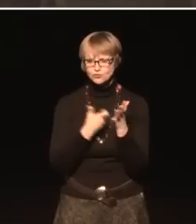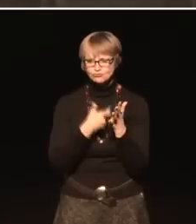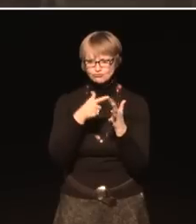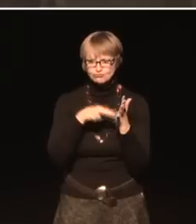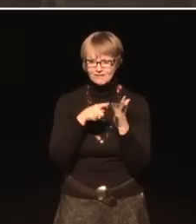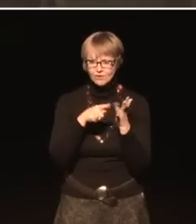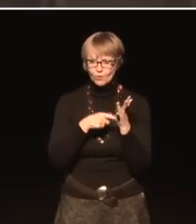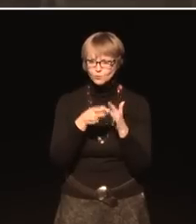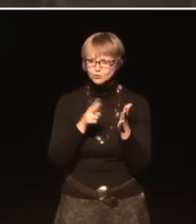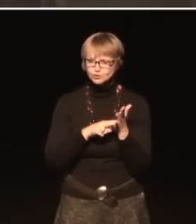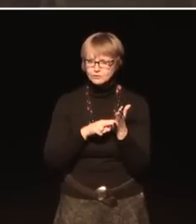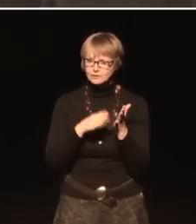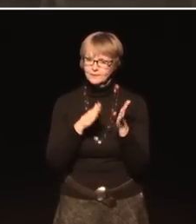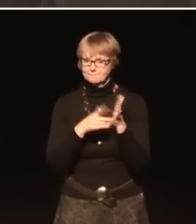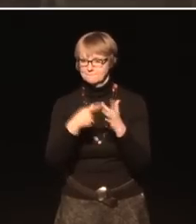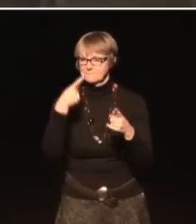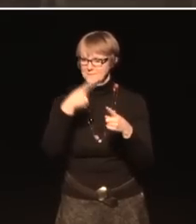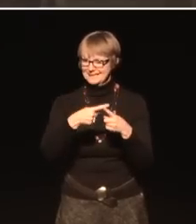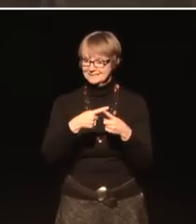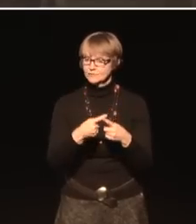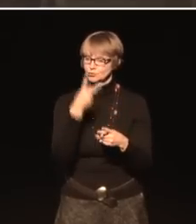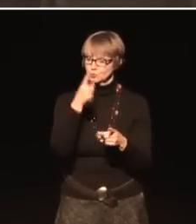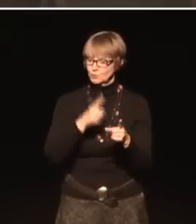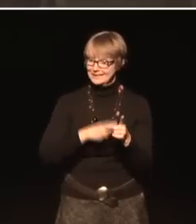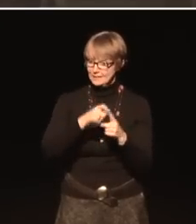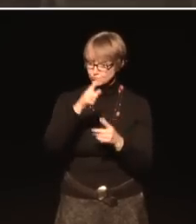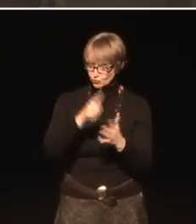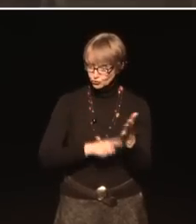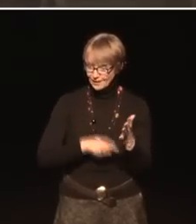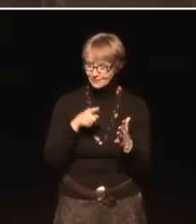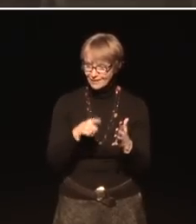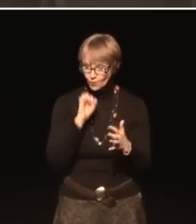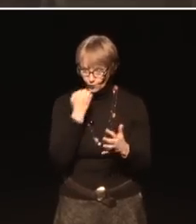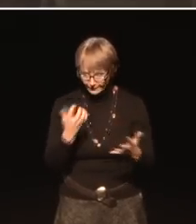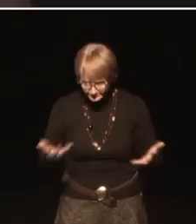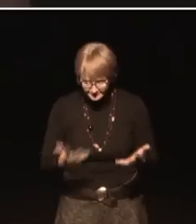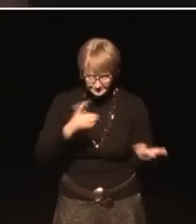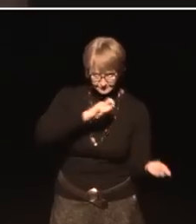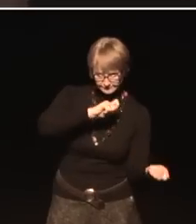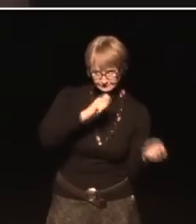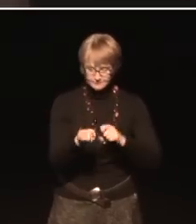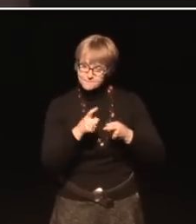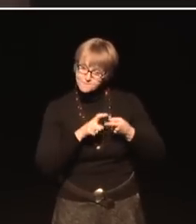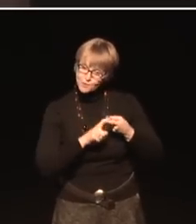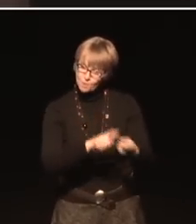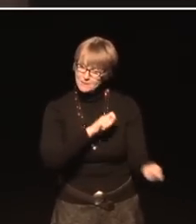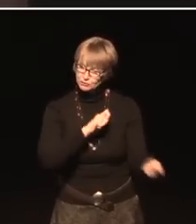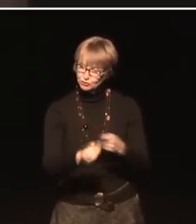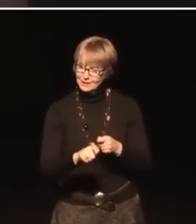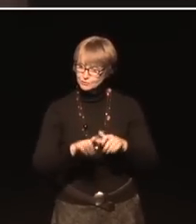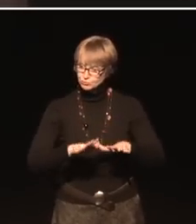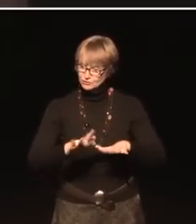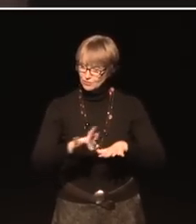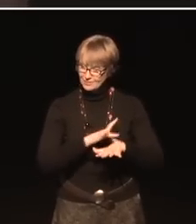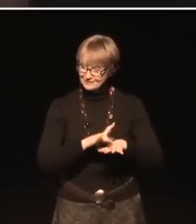which is an ambitious 3-year project that will act as a catalyst for permanent change in British theatre through the largest ever delivery of black